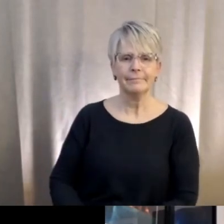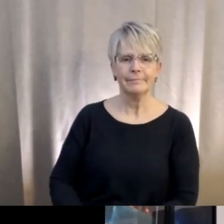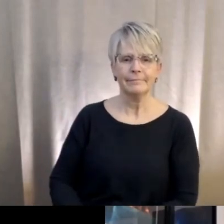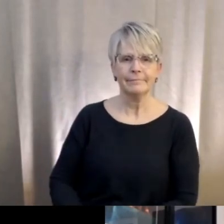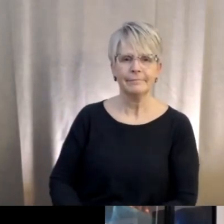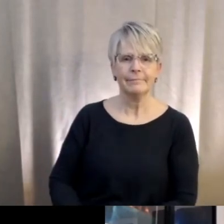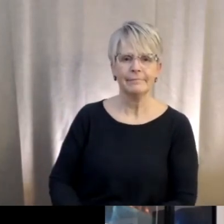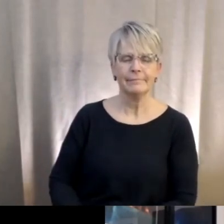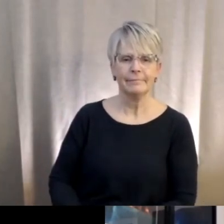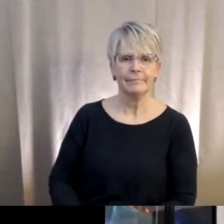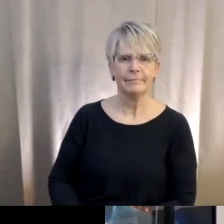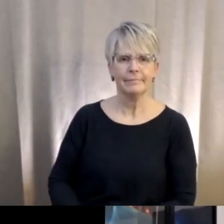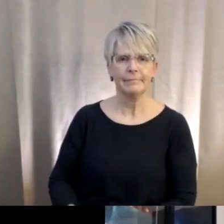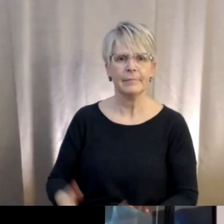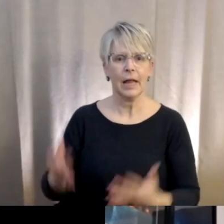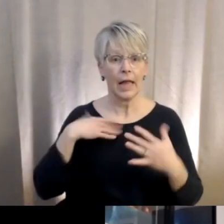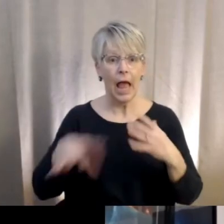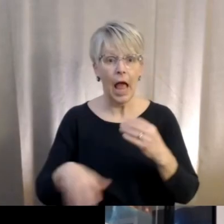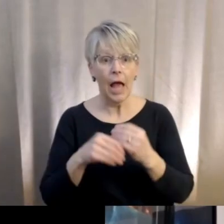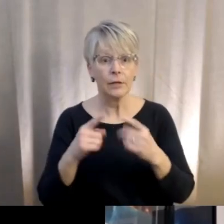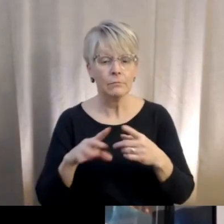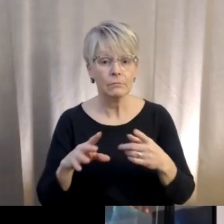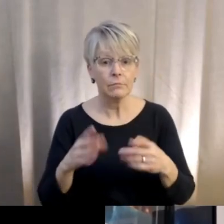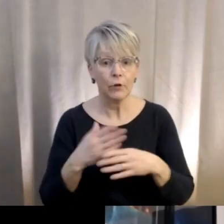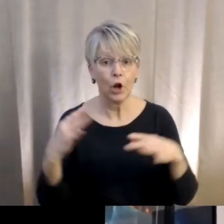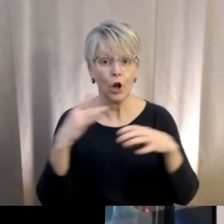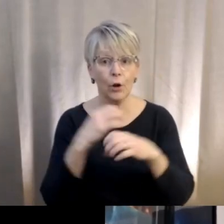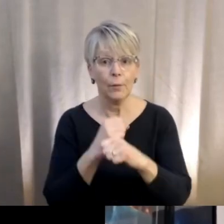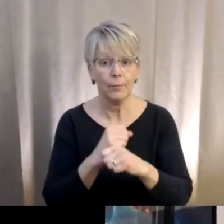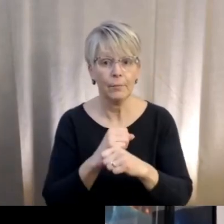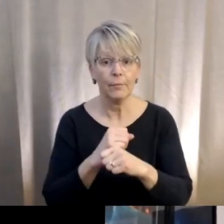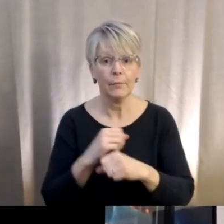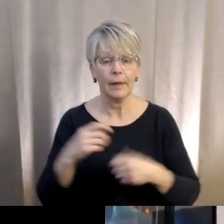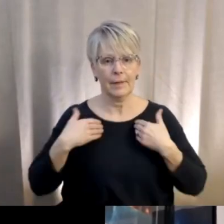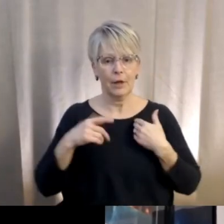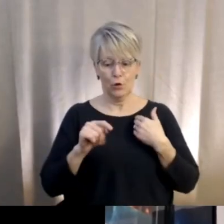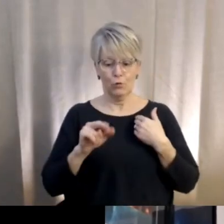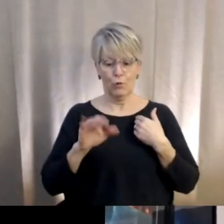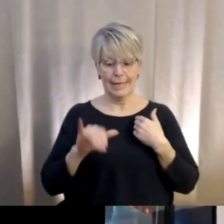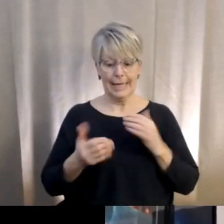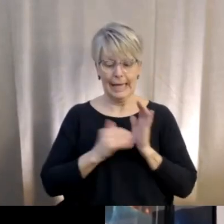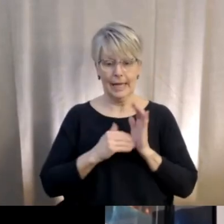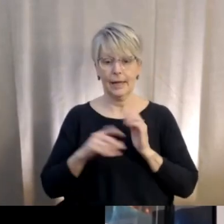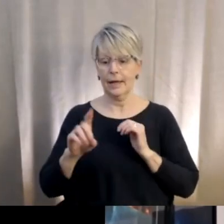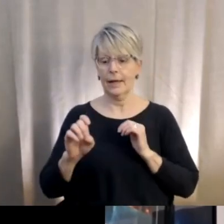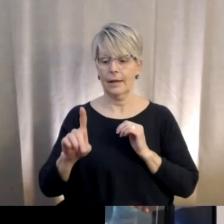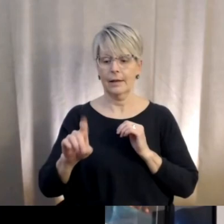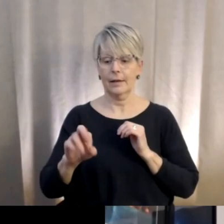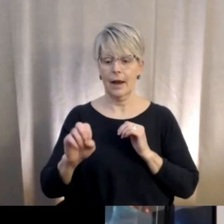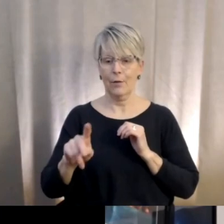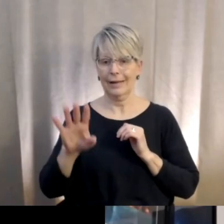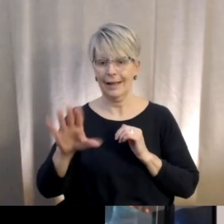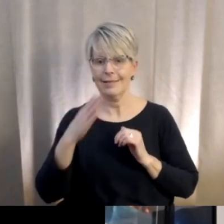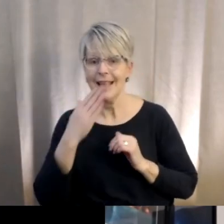Hey, John, can I add something in closing? Of course, yeah. Derek, it's Tracy again. Thank you very much. I got to only